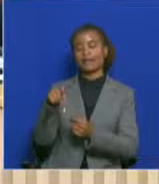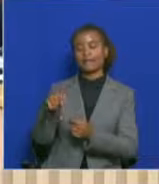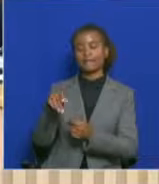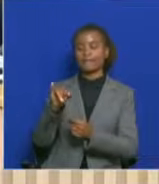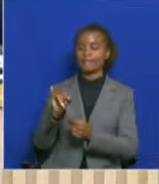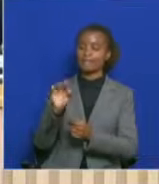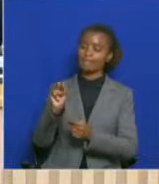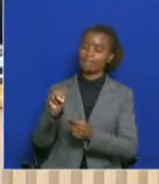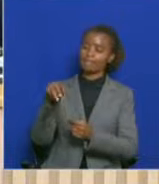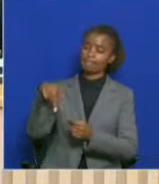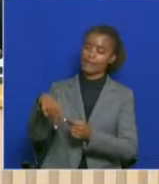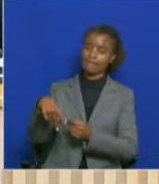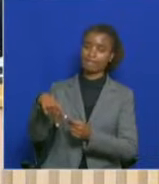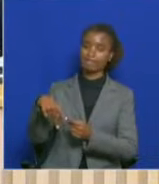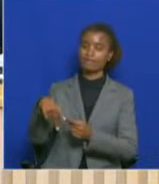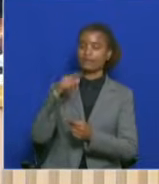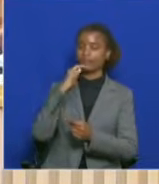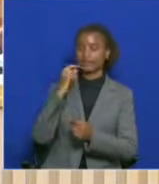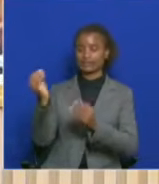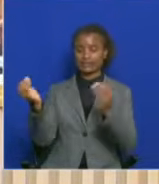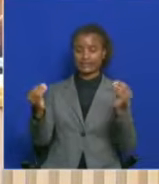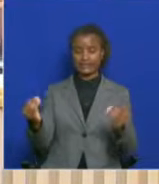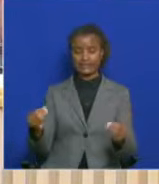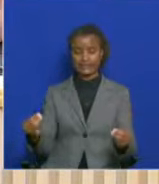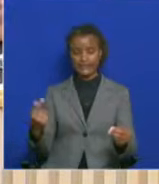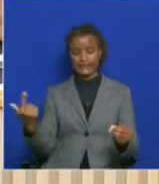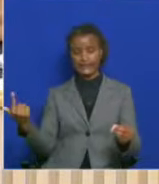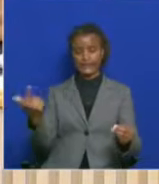So yes, that's what it is. Now,